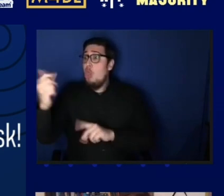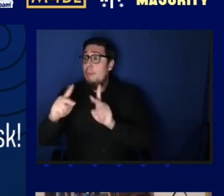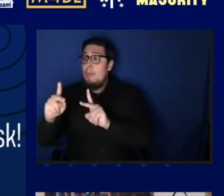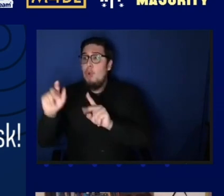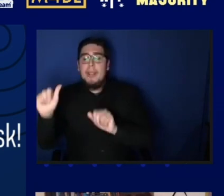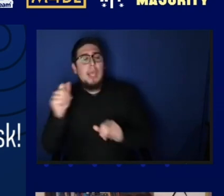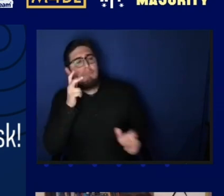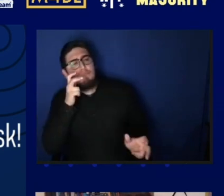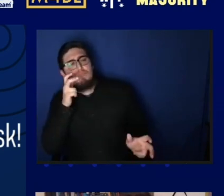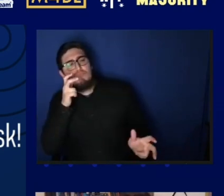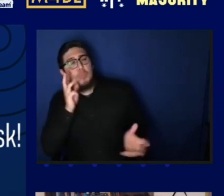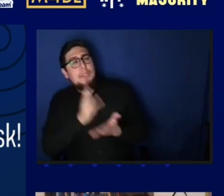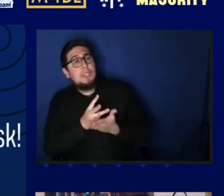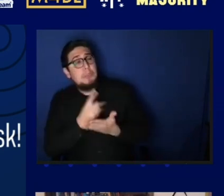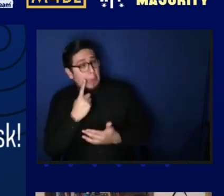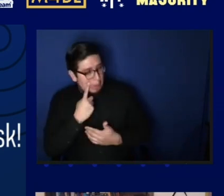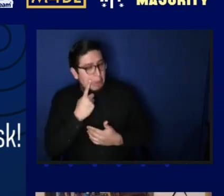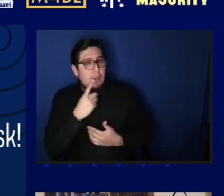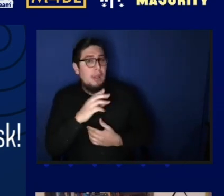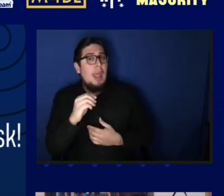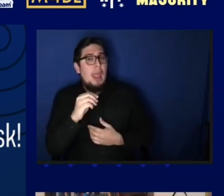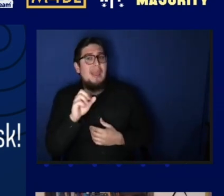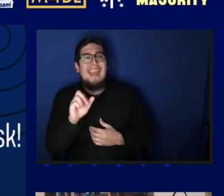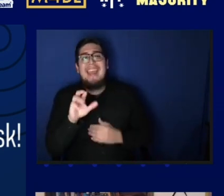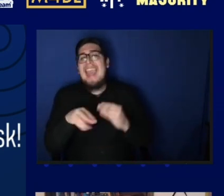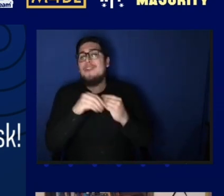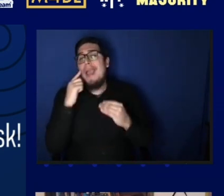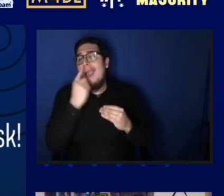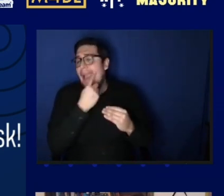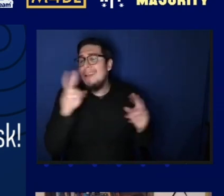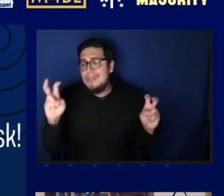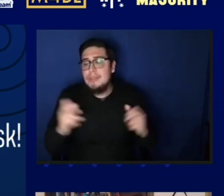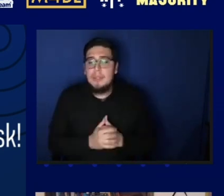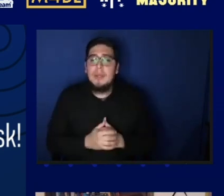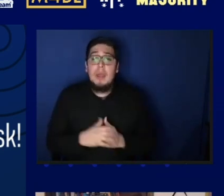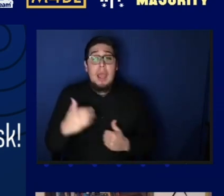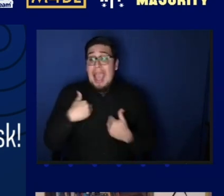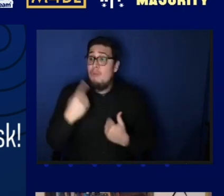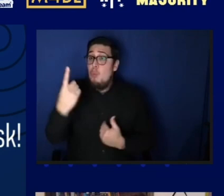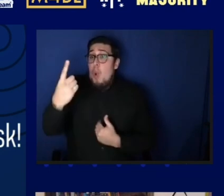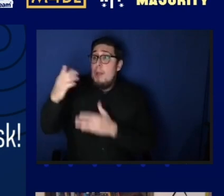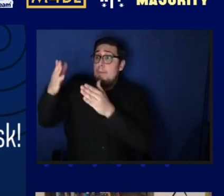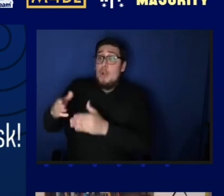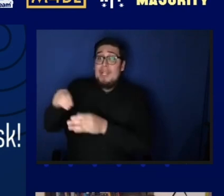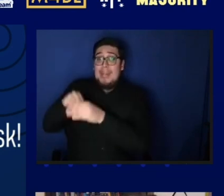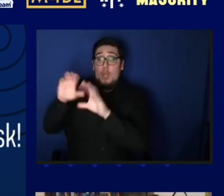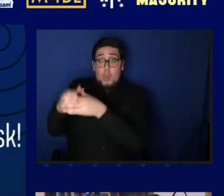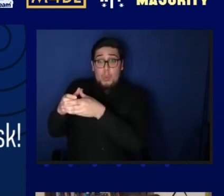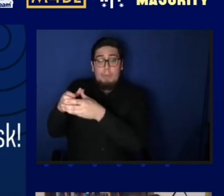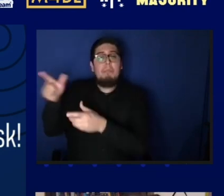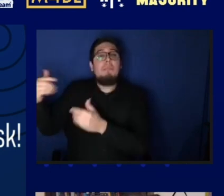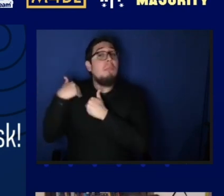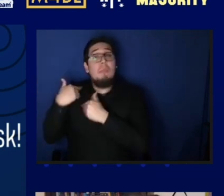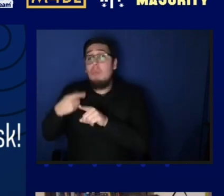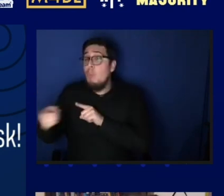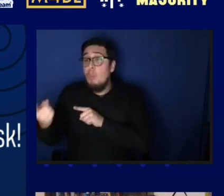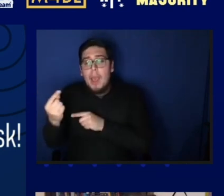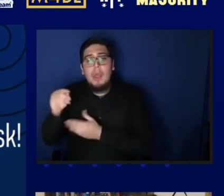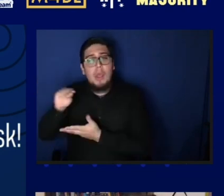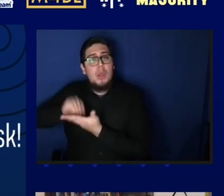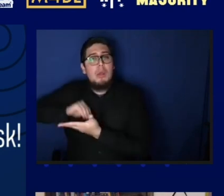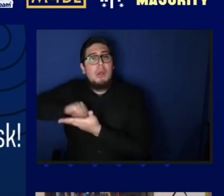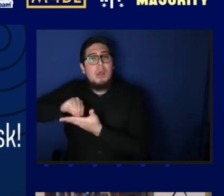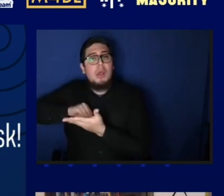to assign one person in the group to be the note taker, right? So that we show also that we're listening to them.